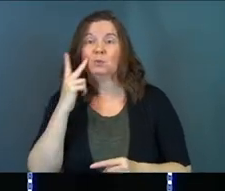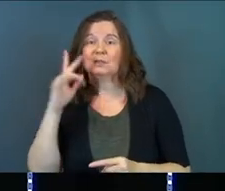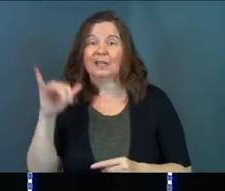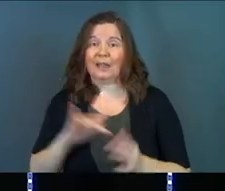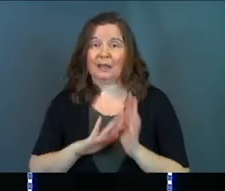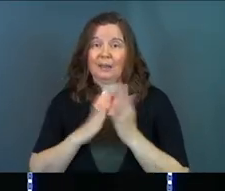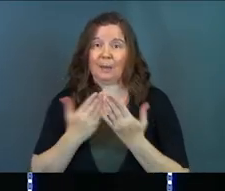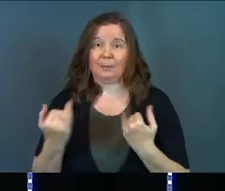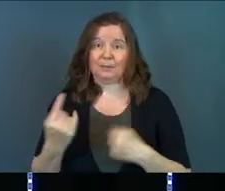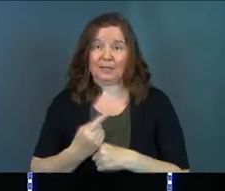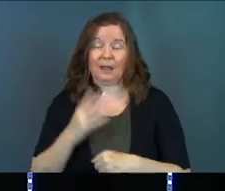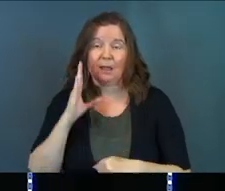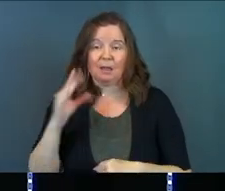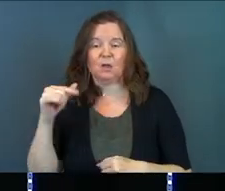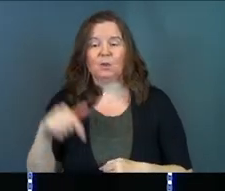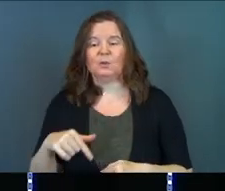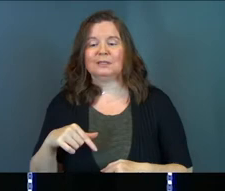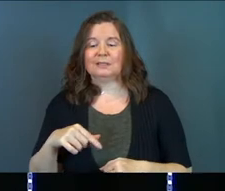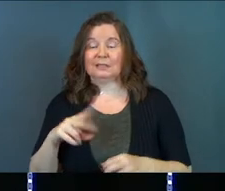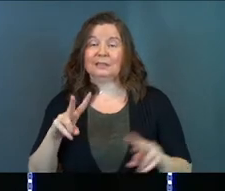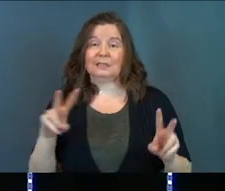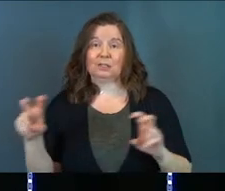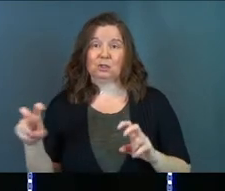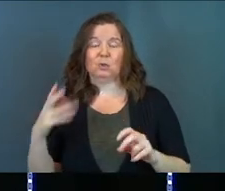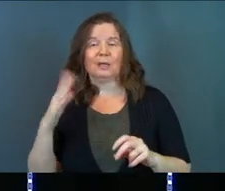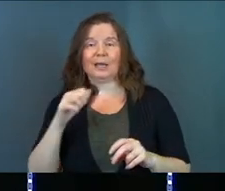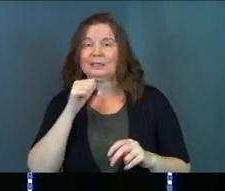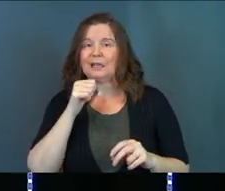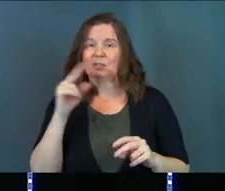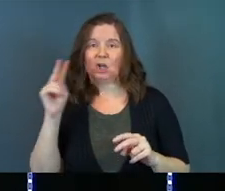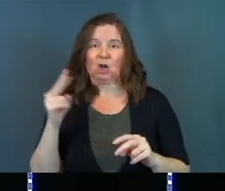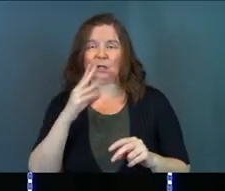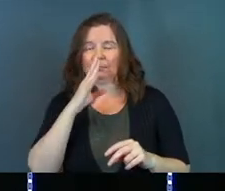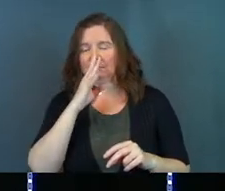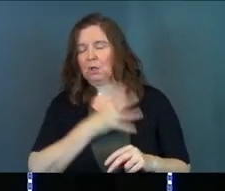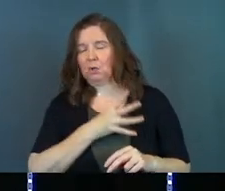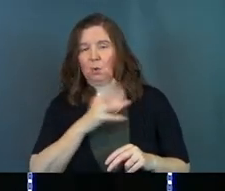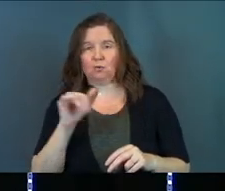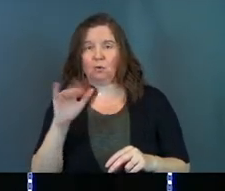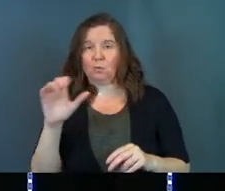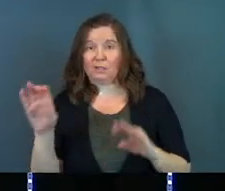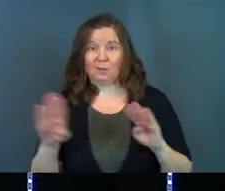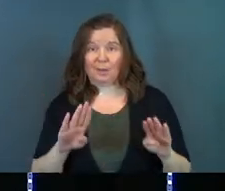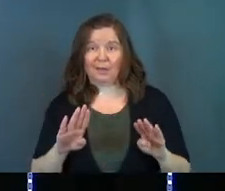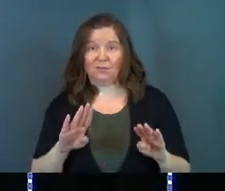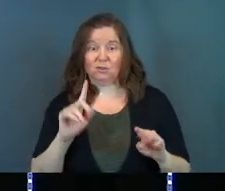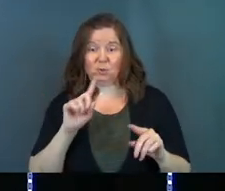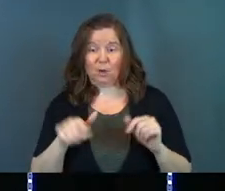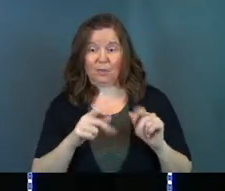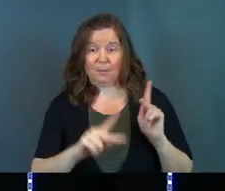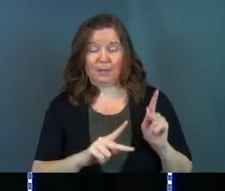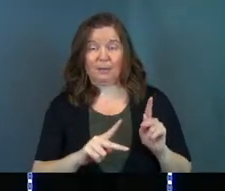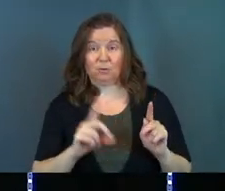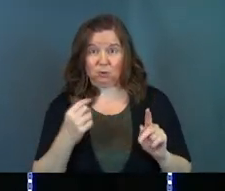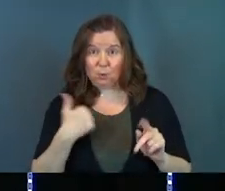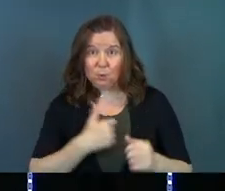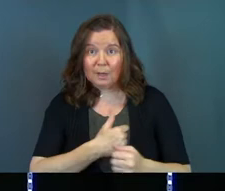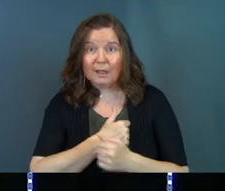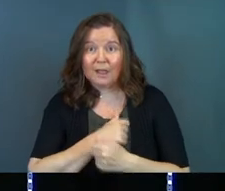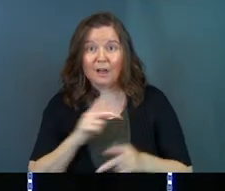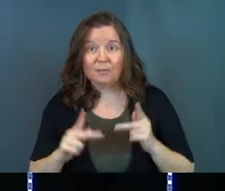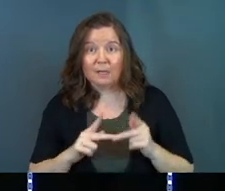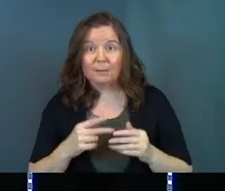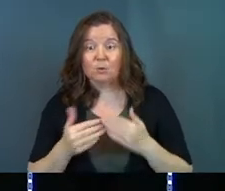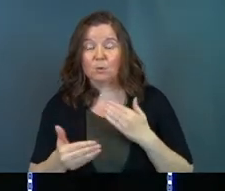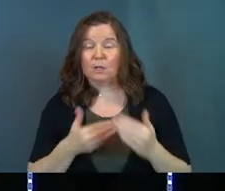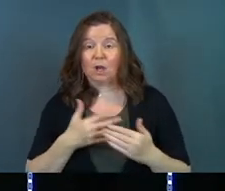see that in the Bible today. So this is an issue. God does not look the other way in our racial behavior toward other people. Do we love